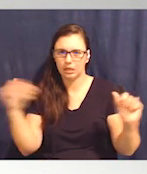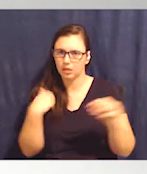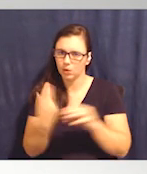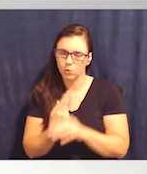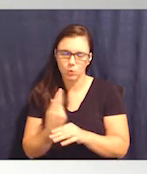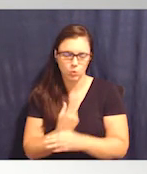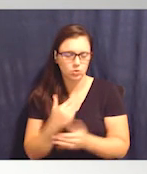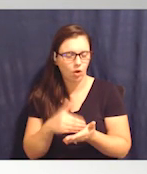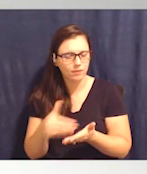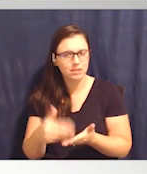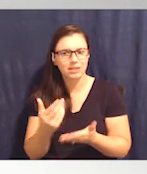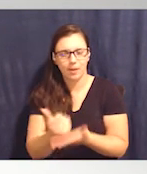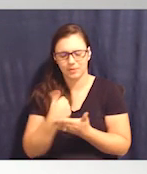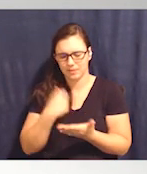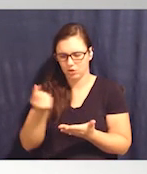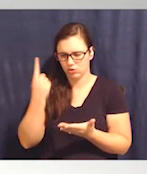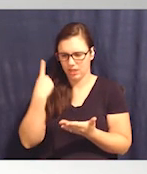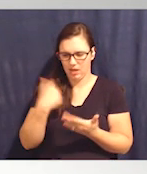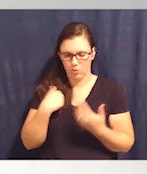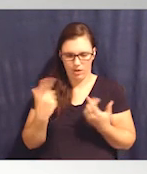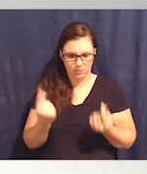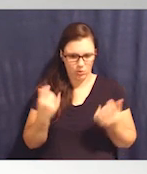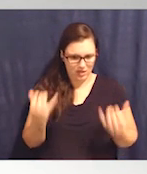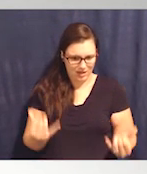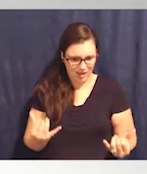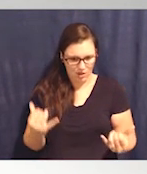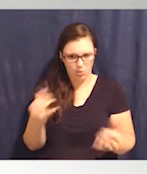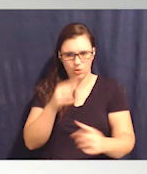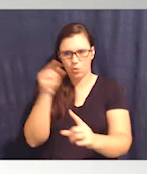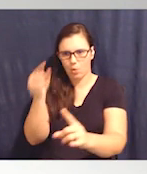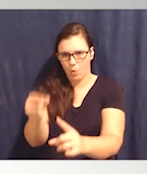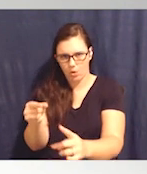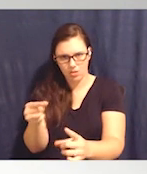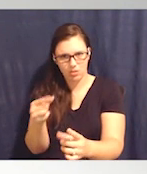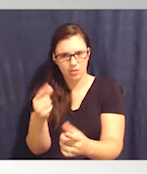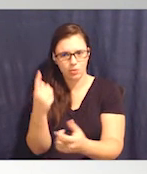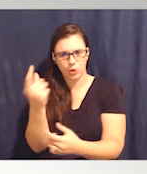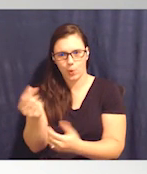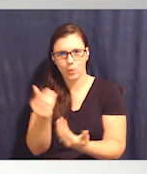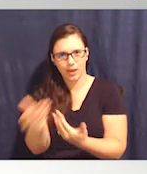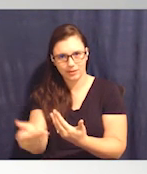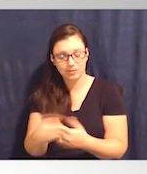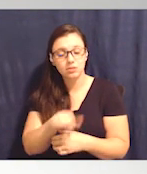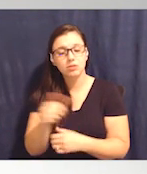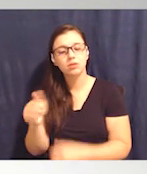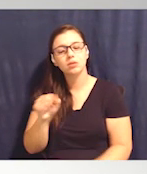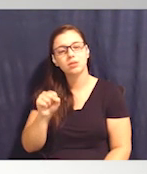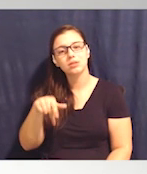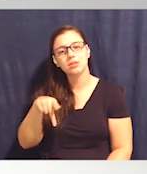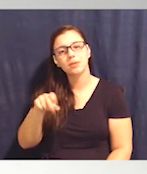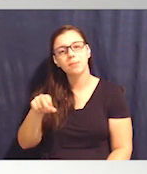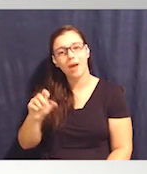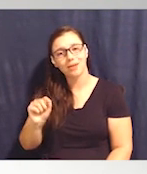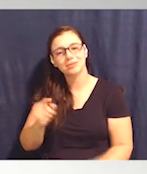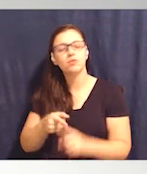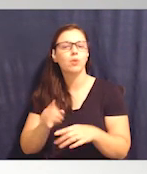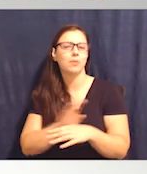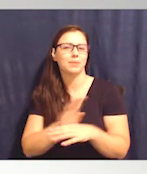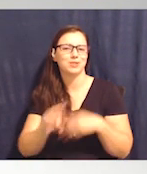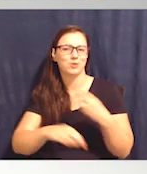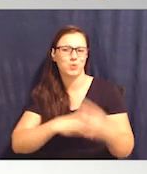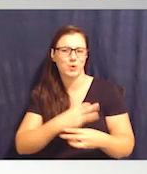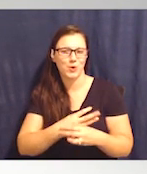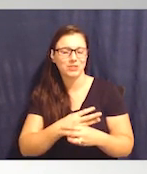and where I need to go. The other one is SPOT. SPOT comes out of the business world. SPOT stands for